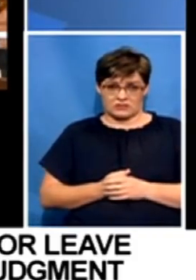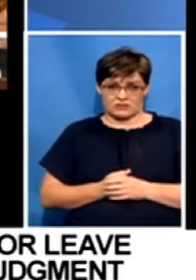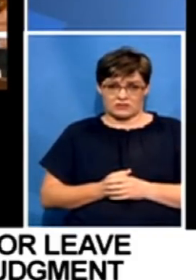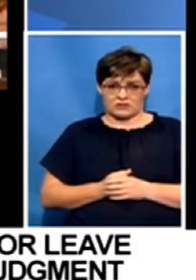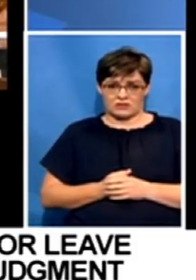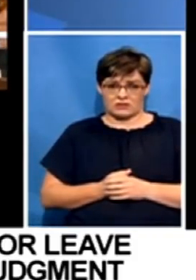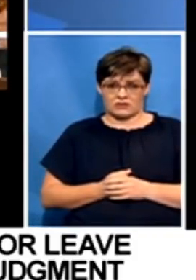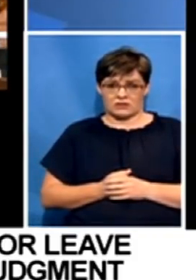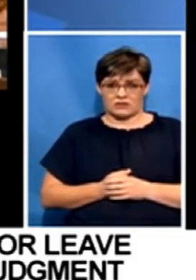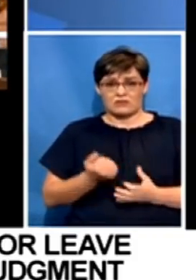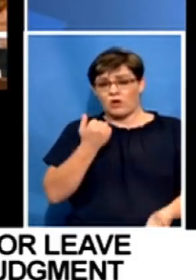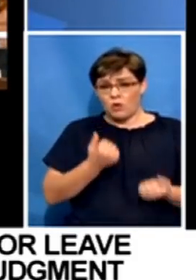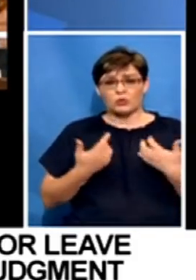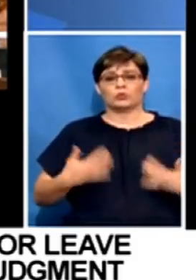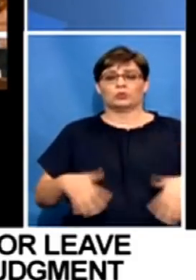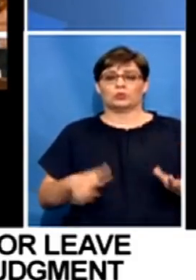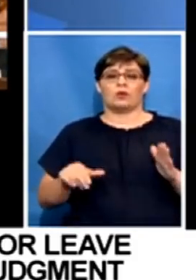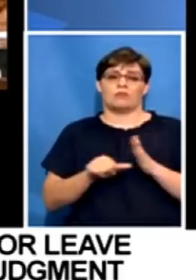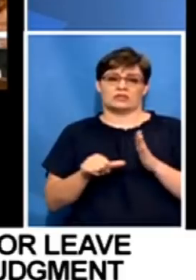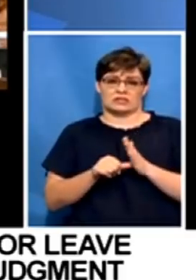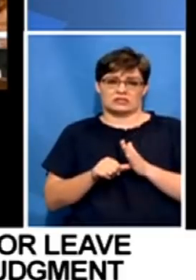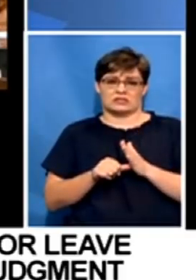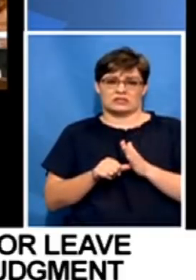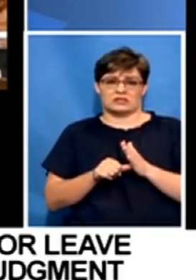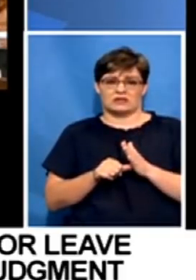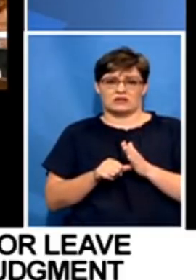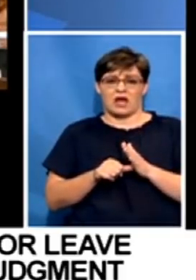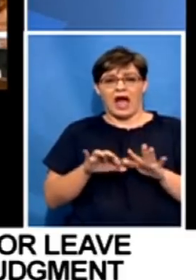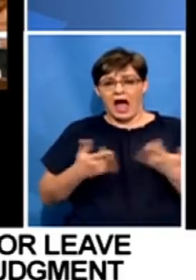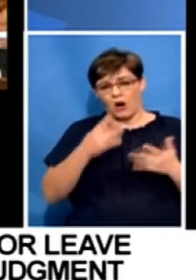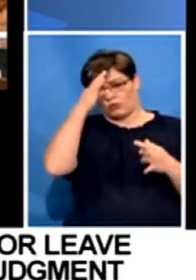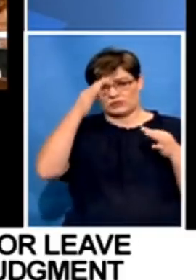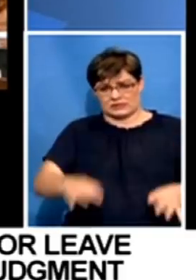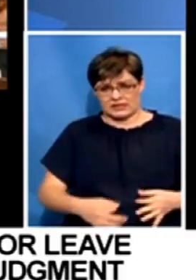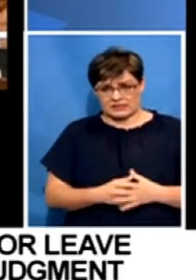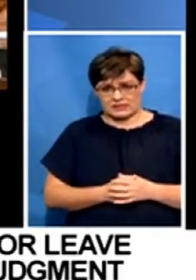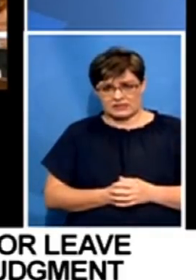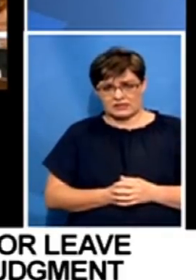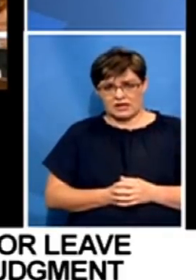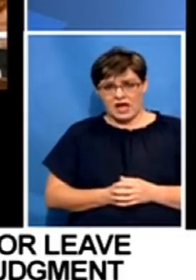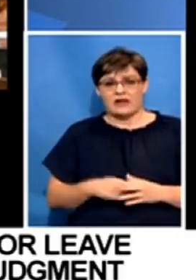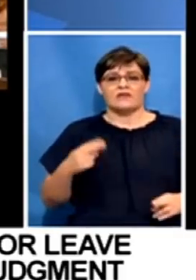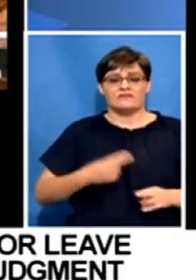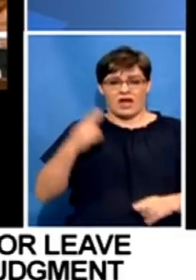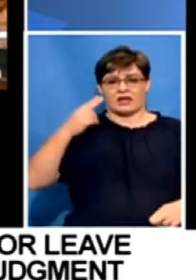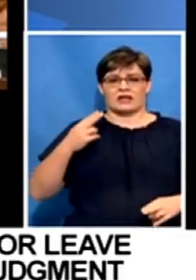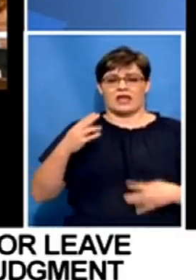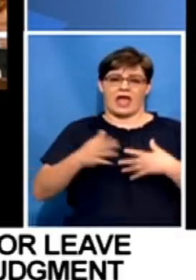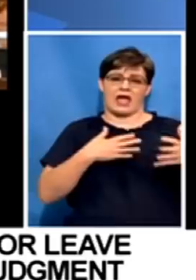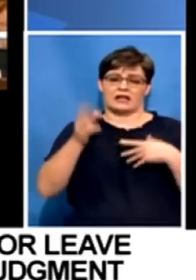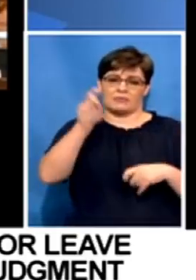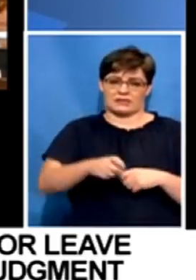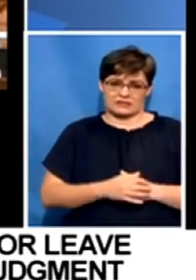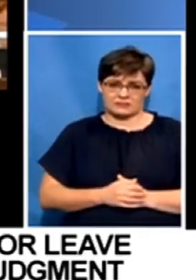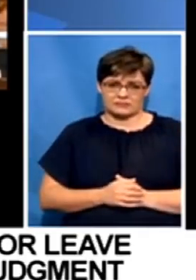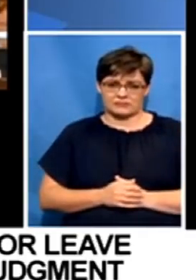in whatever way it determines it, and deal with it once and for all. Thank you, Justice Jeffrey. Thank you.